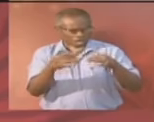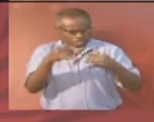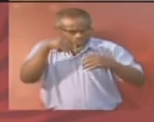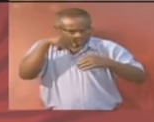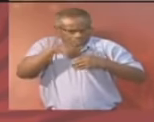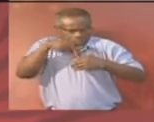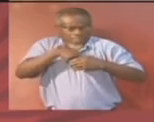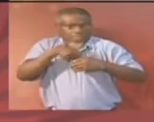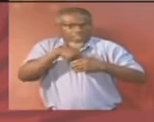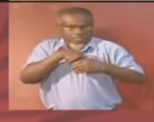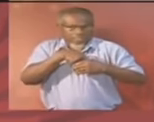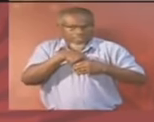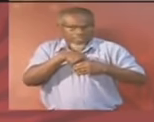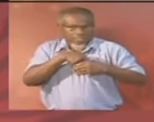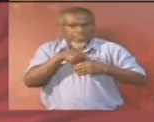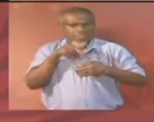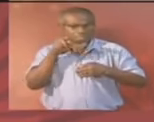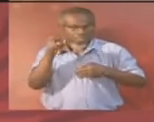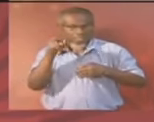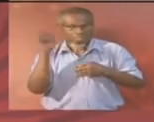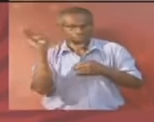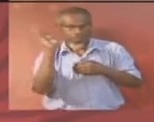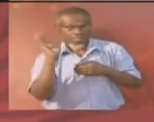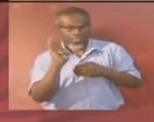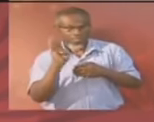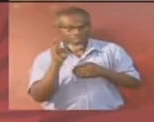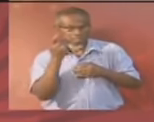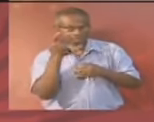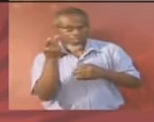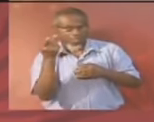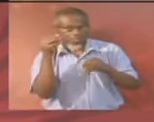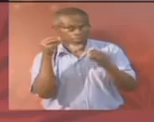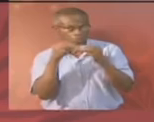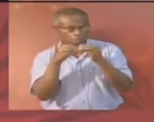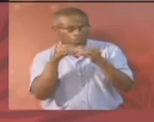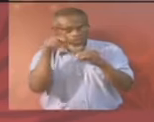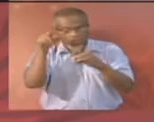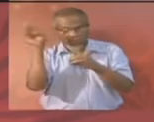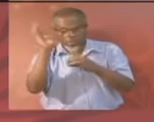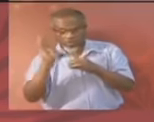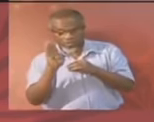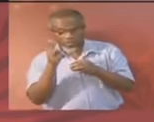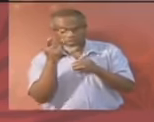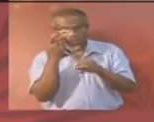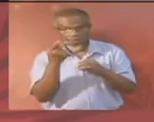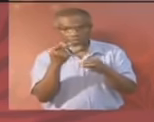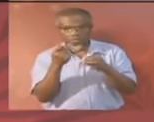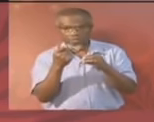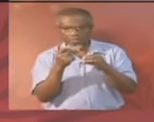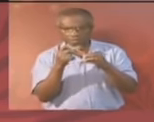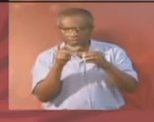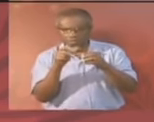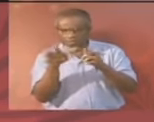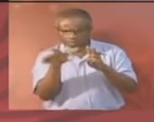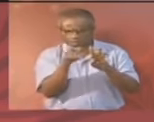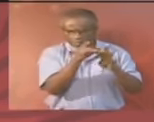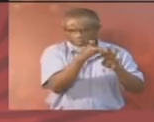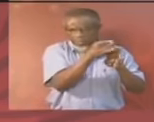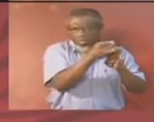in Brazil. And also they found that in Brazil, they estimated that the transmissibility